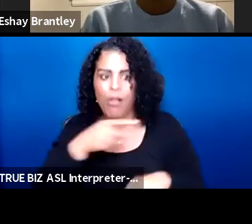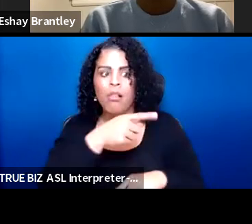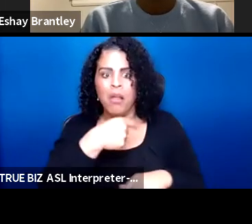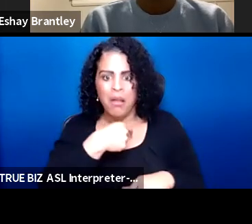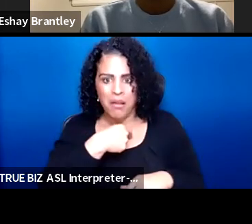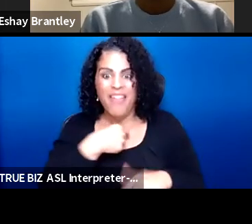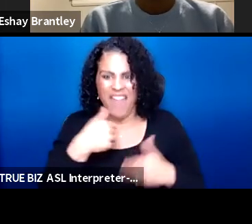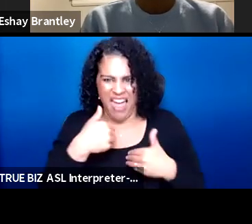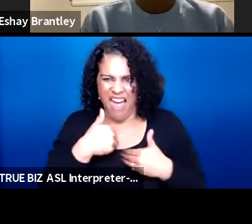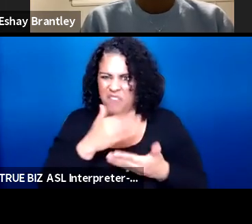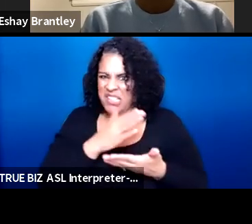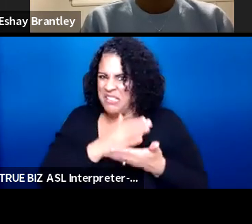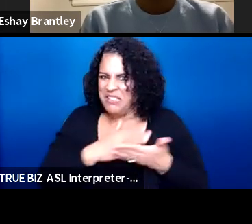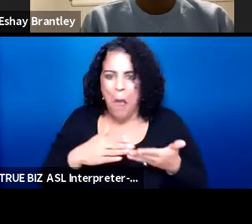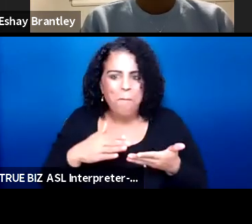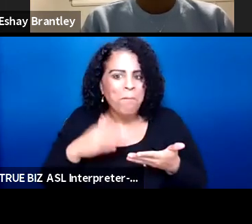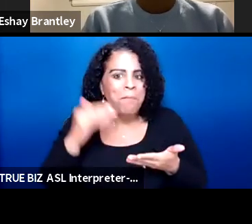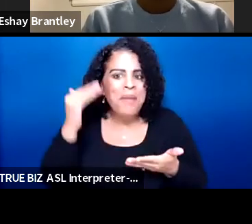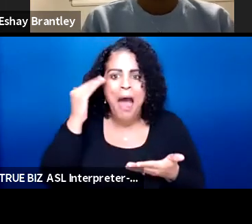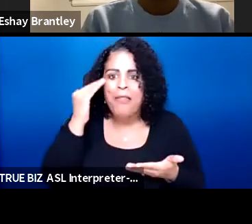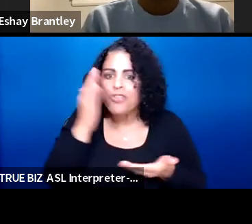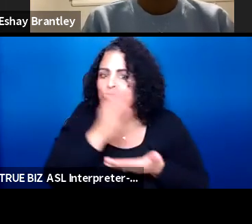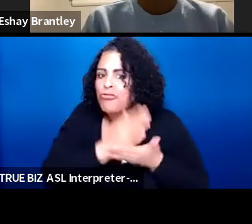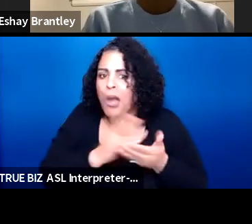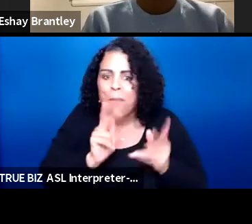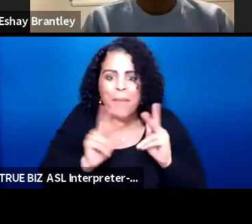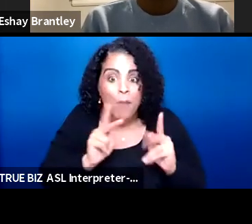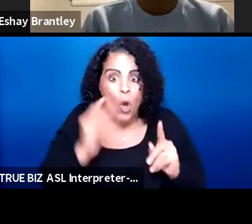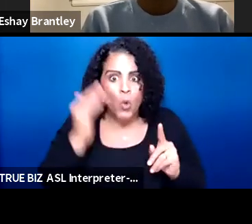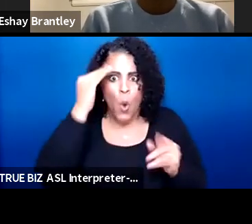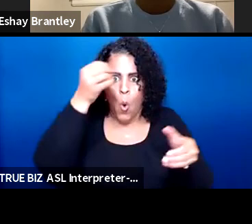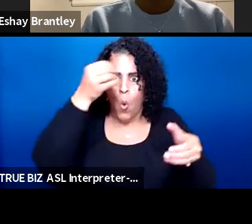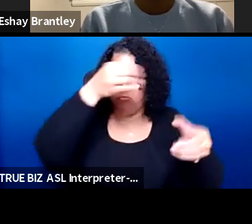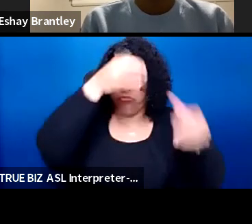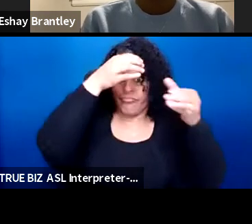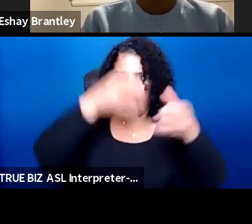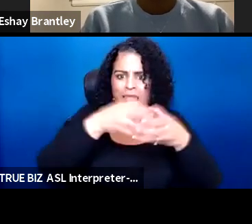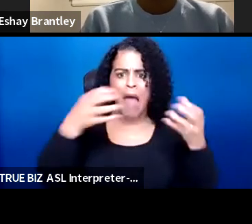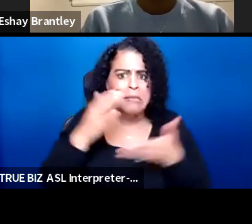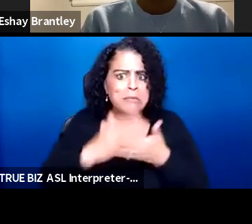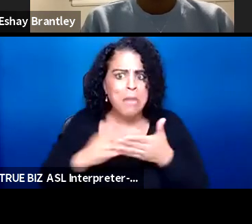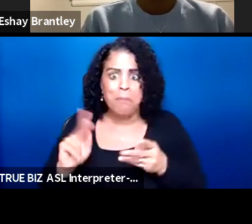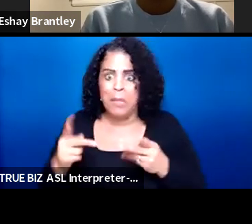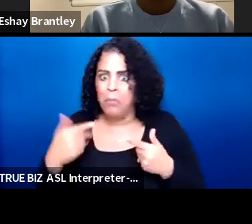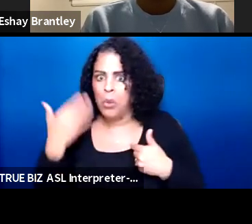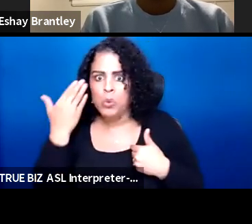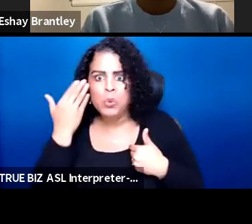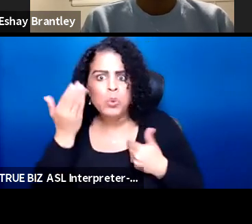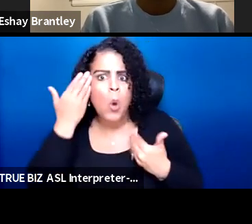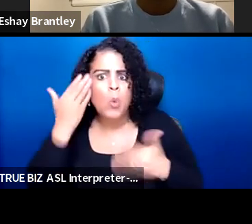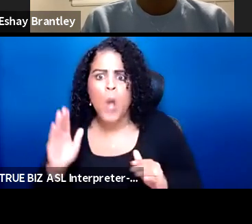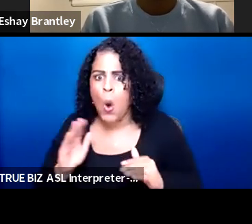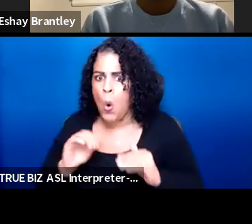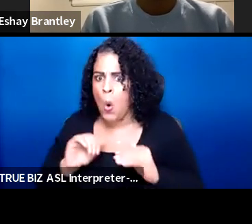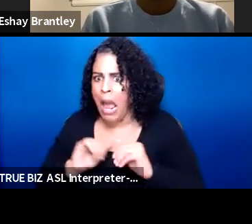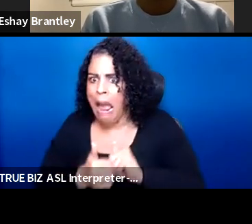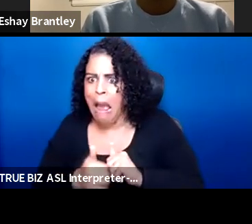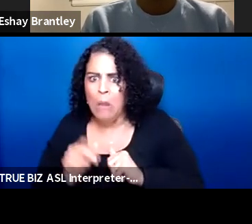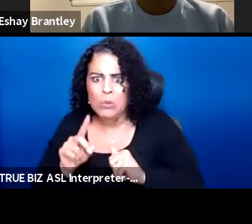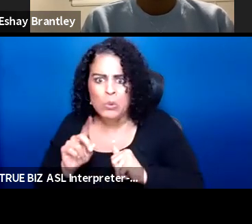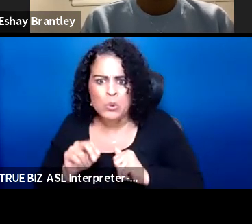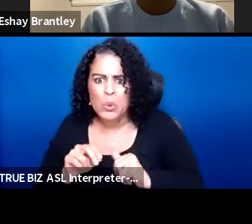of knowledge. You know, there's people that know so much, and there's people that don't even know the bare necessities of what like a